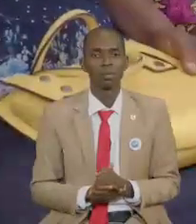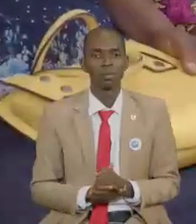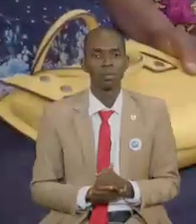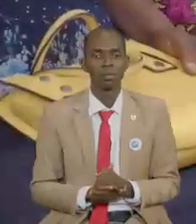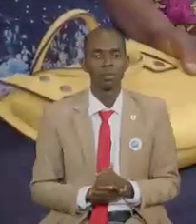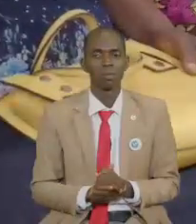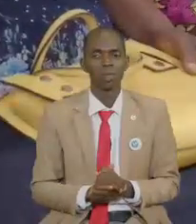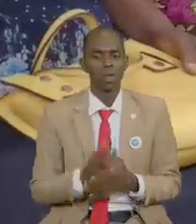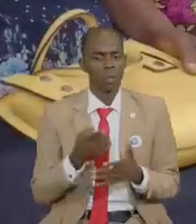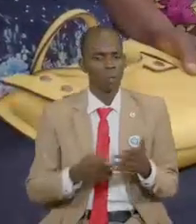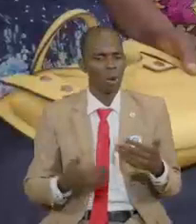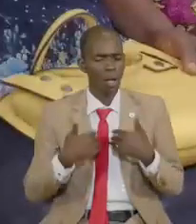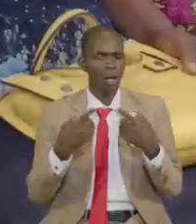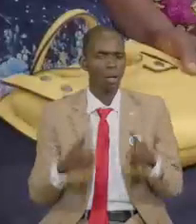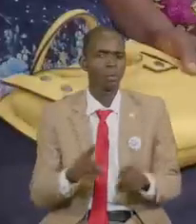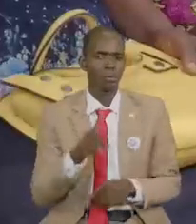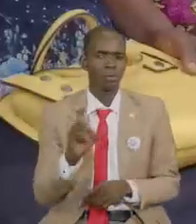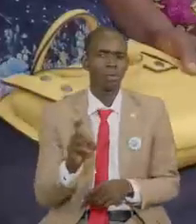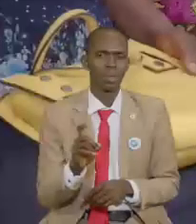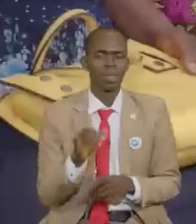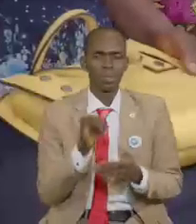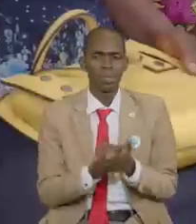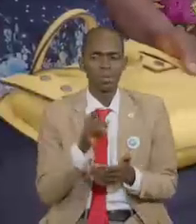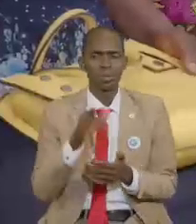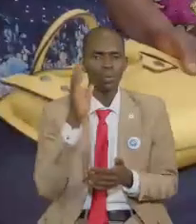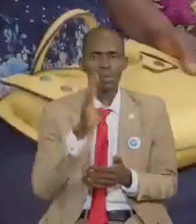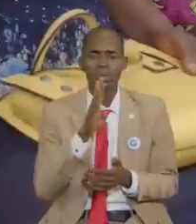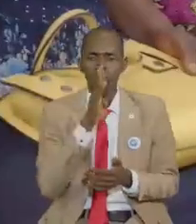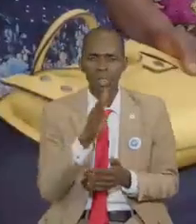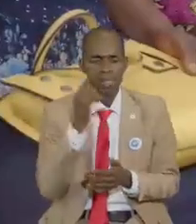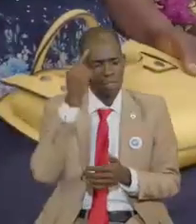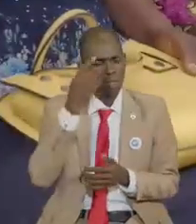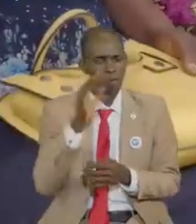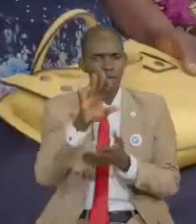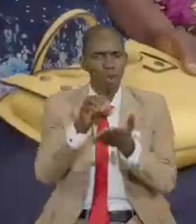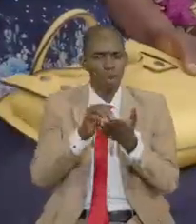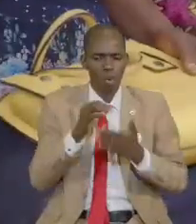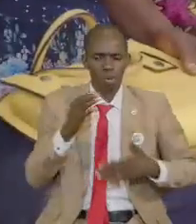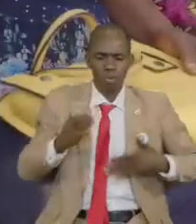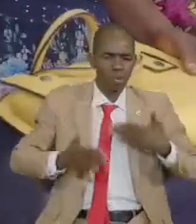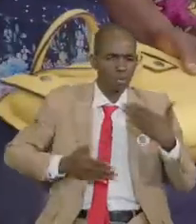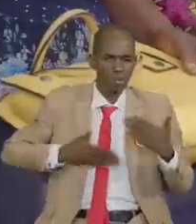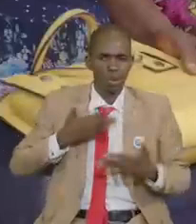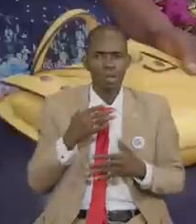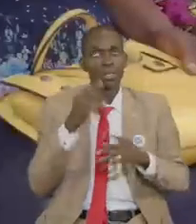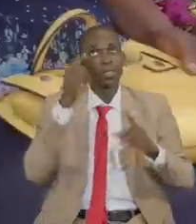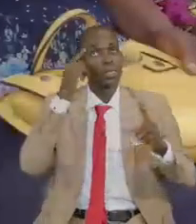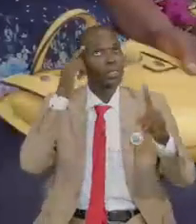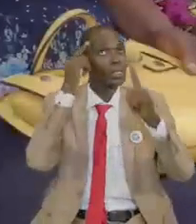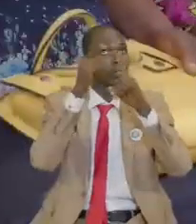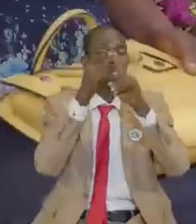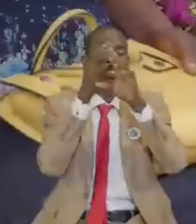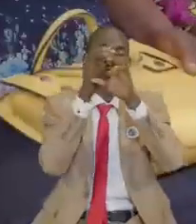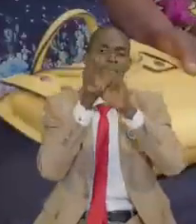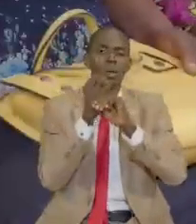What has happened? That by thinking of his joy, his happiness, his achievement, more than he thinks of the joy